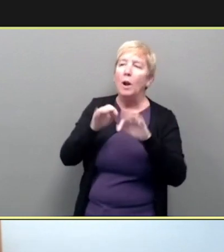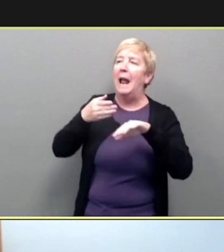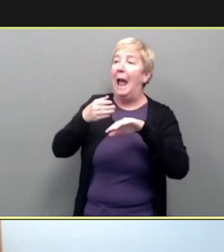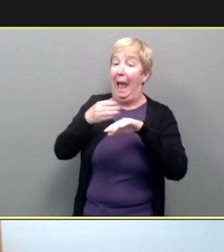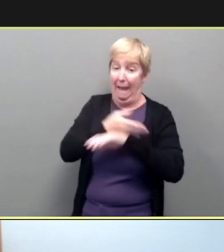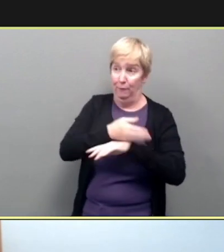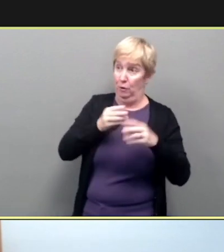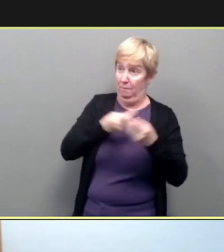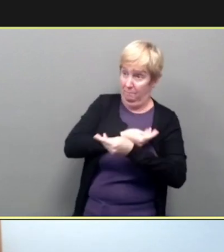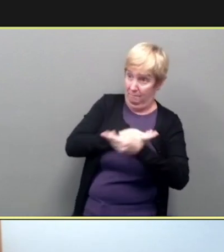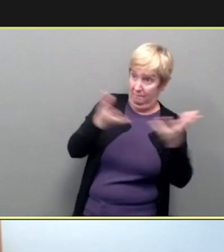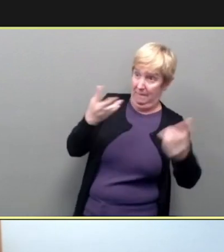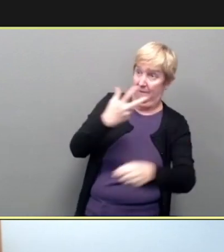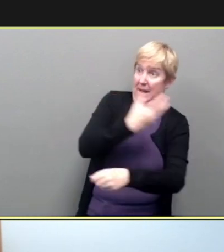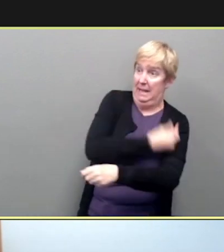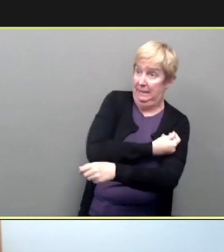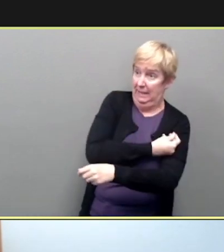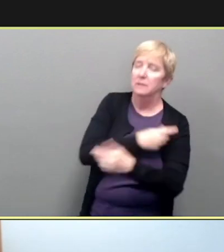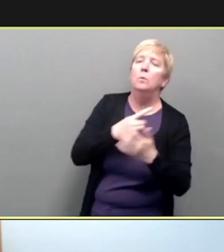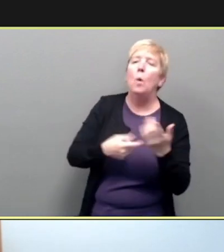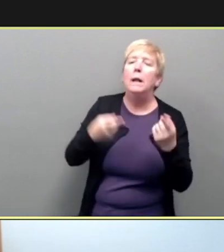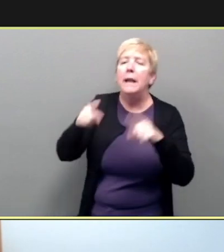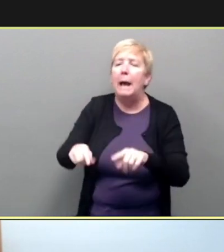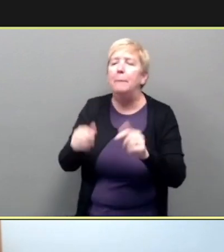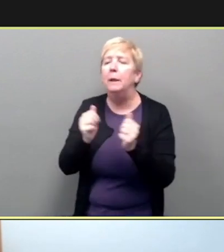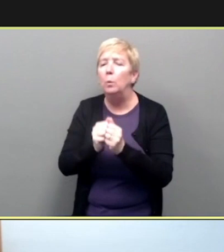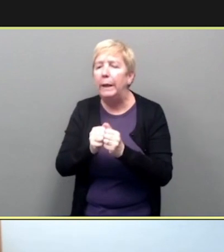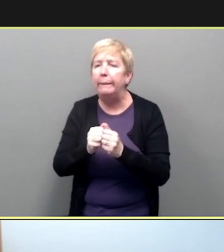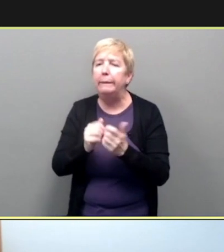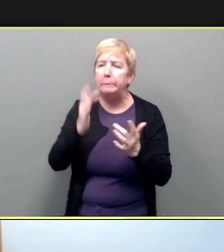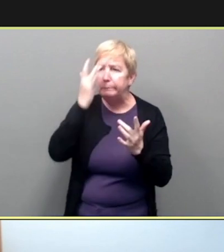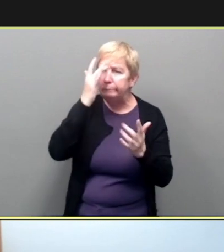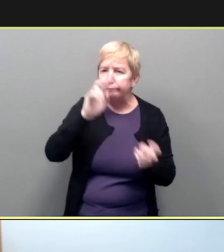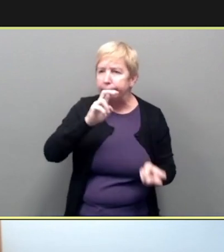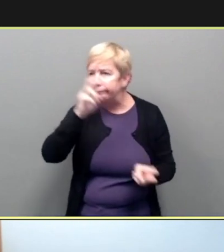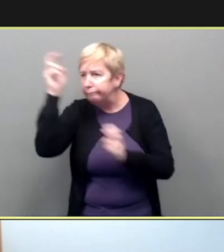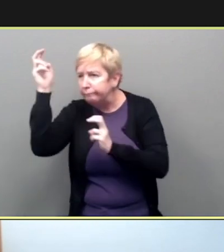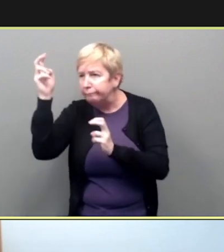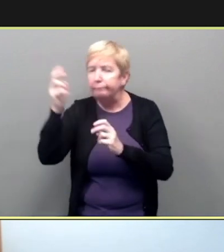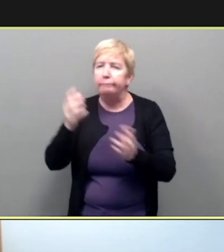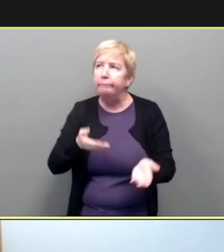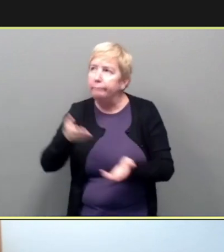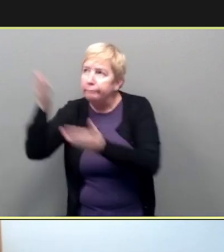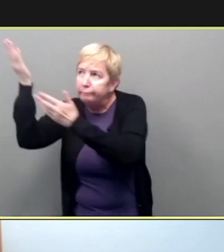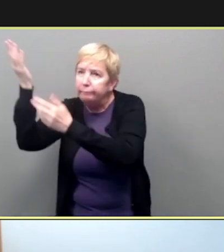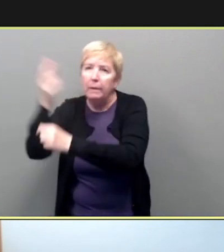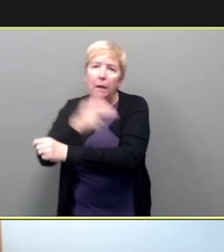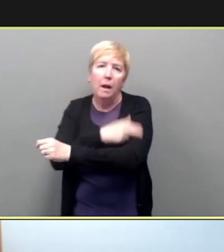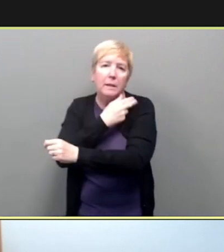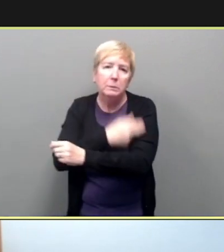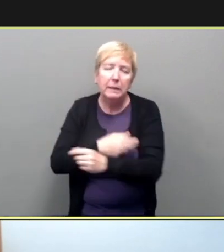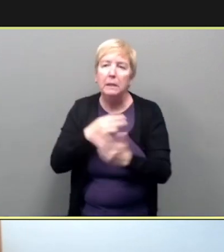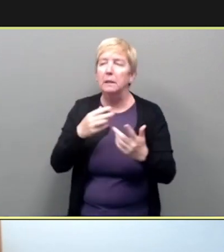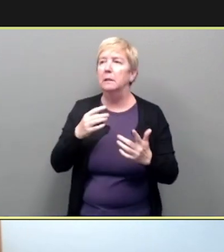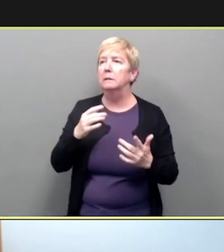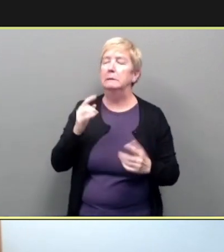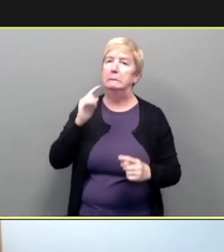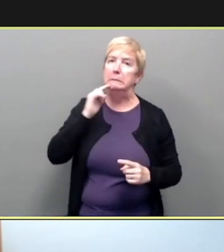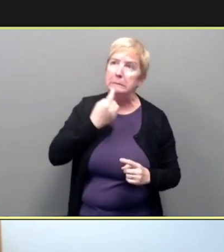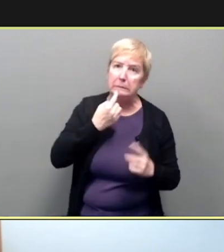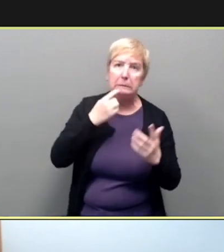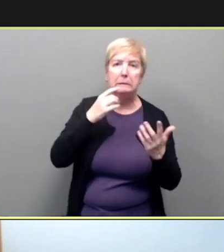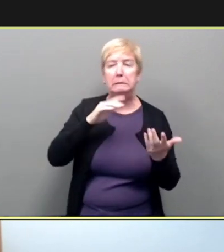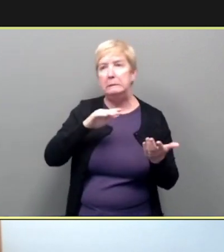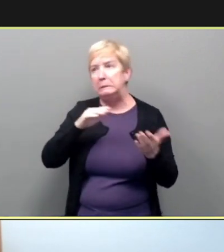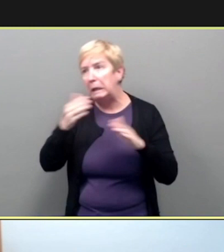what's happening with serious complications like hospitalizations, severe outcomes, and